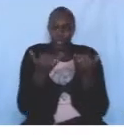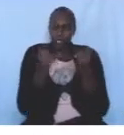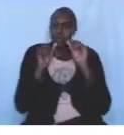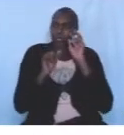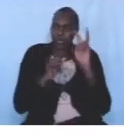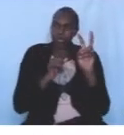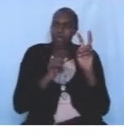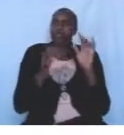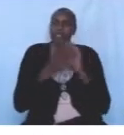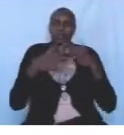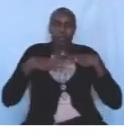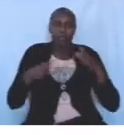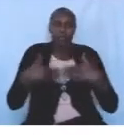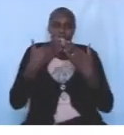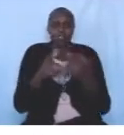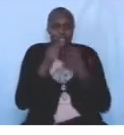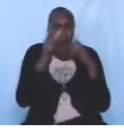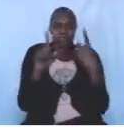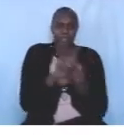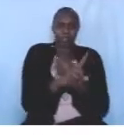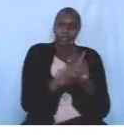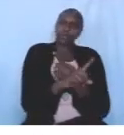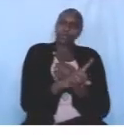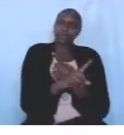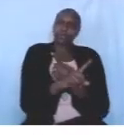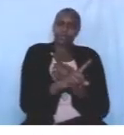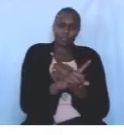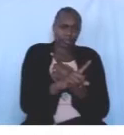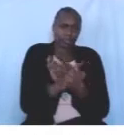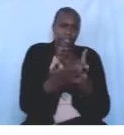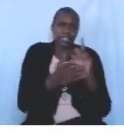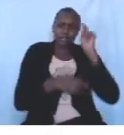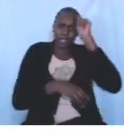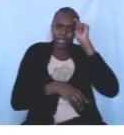see, people are given different gifts. There are those who are